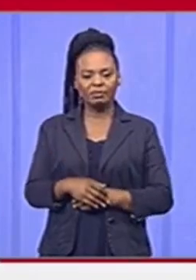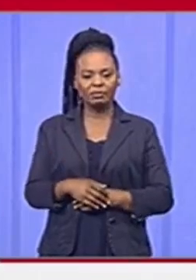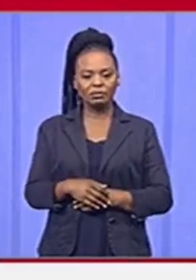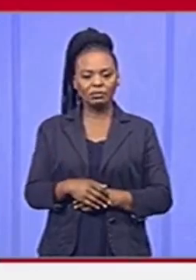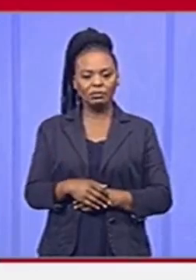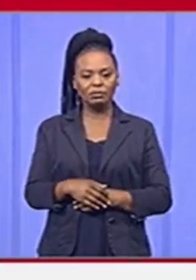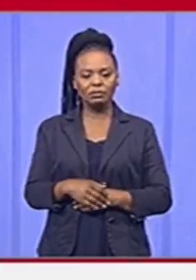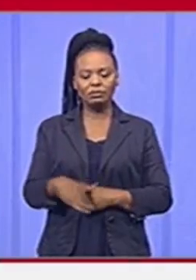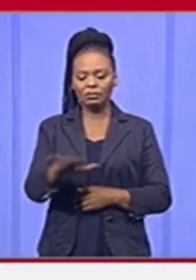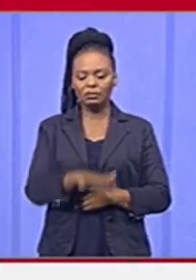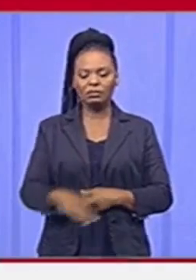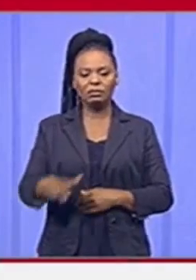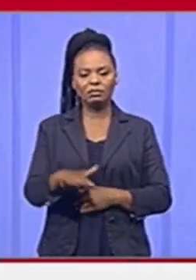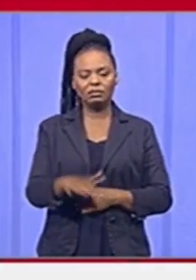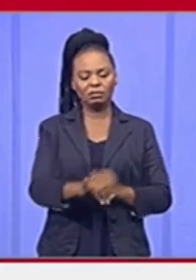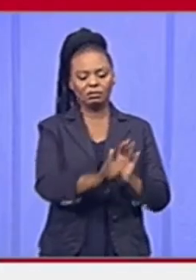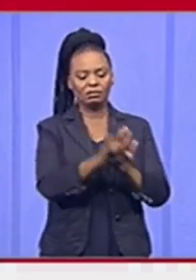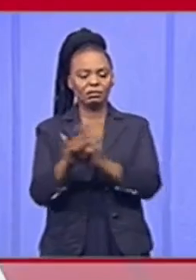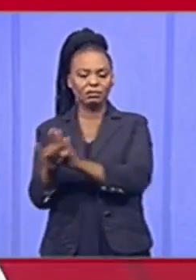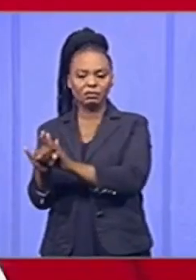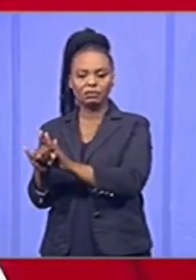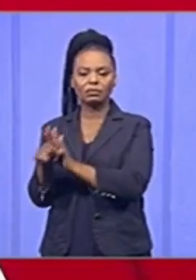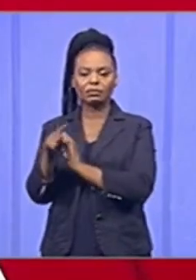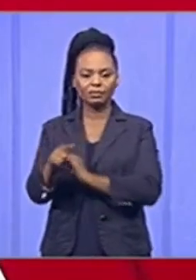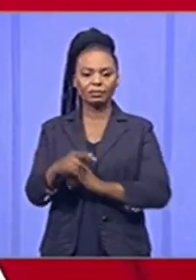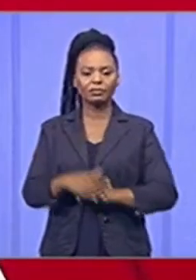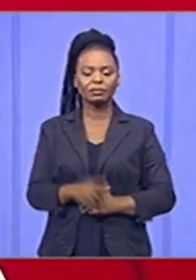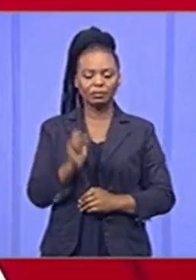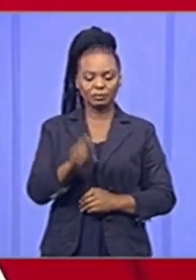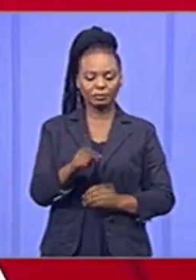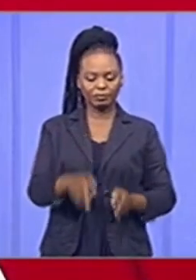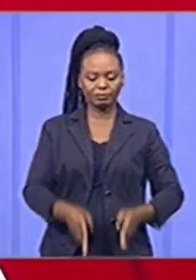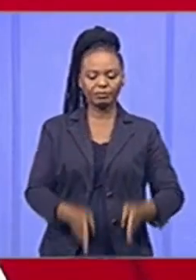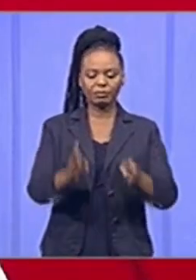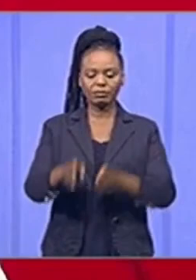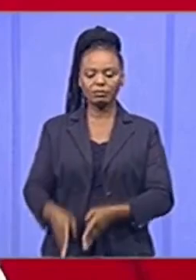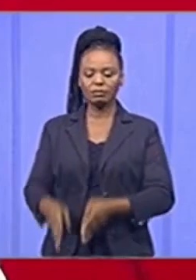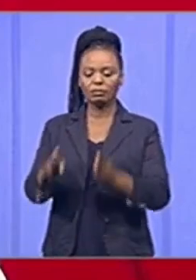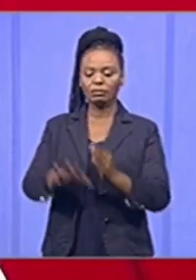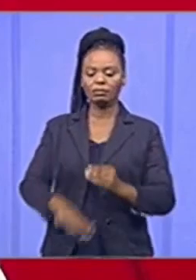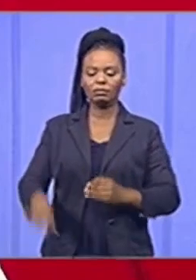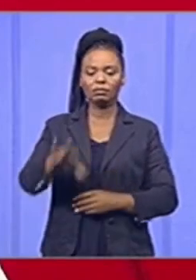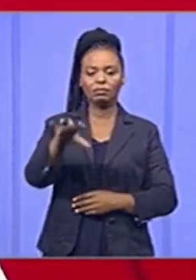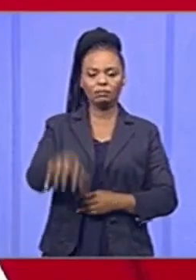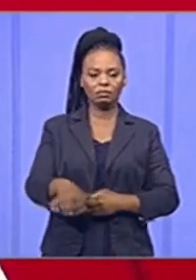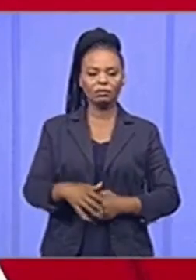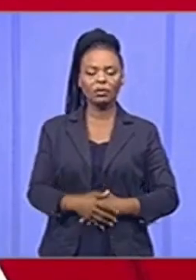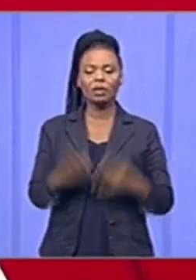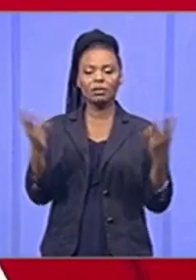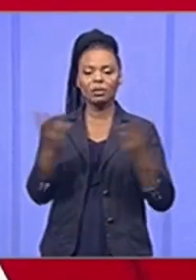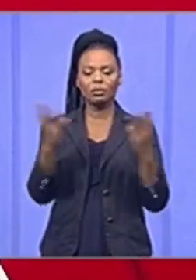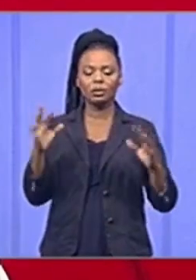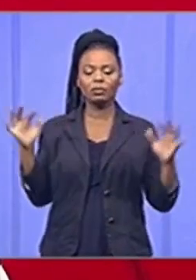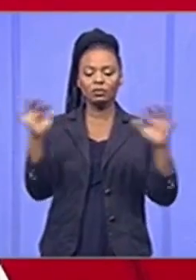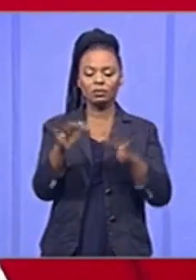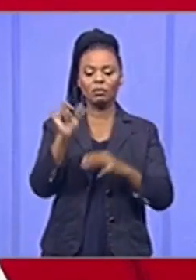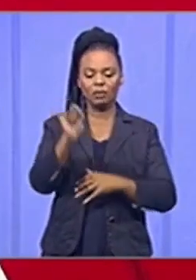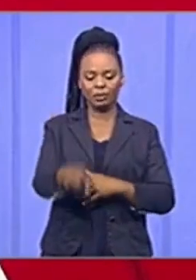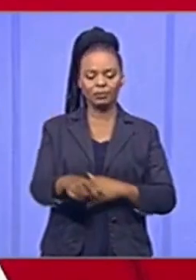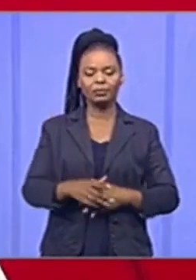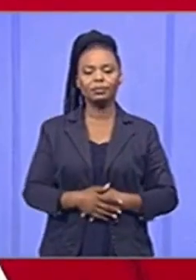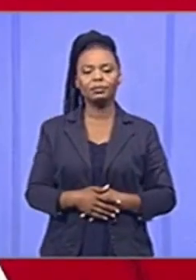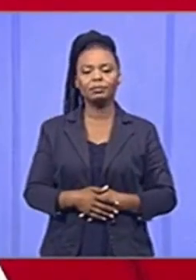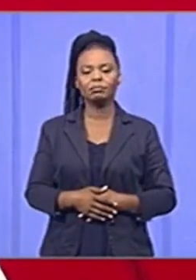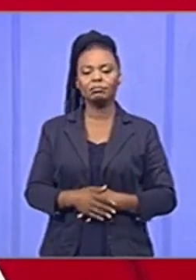gathering points, which are our roads in the province, where our people will be gathered,